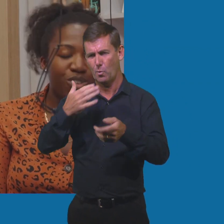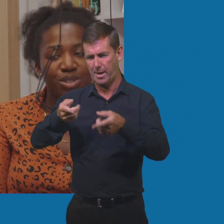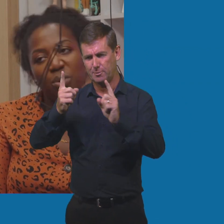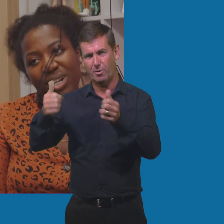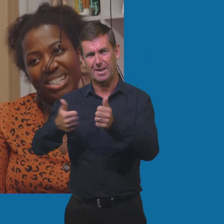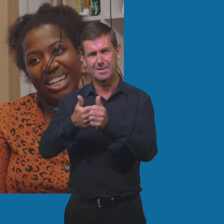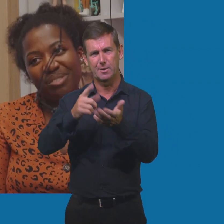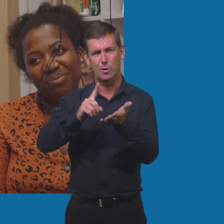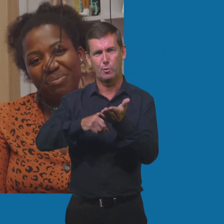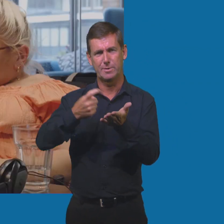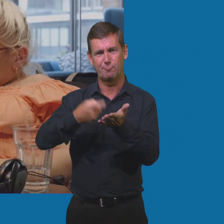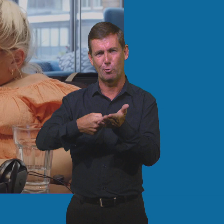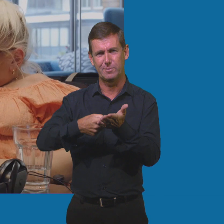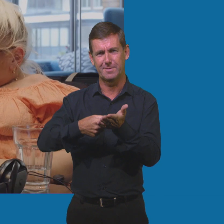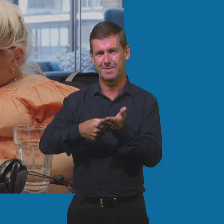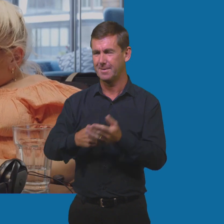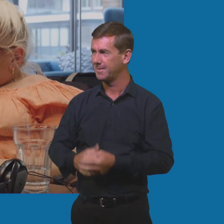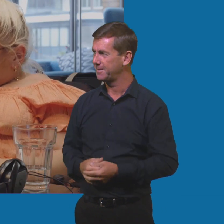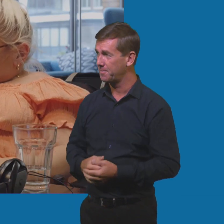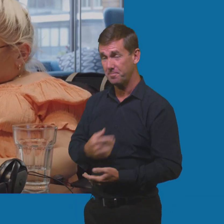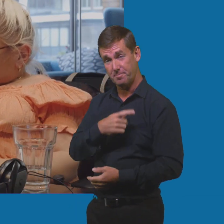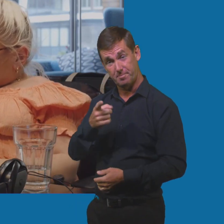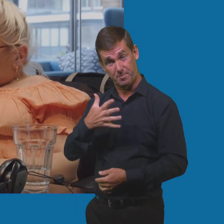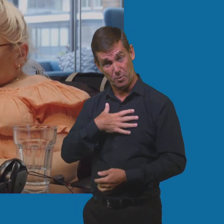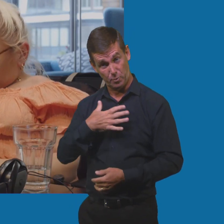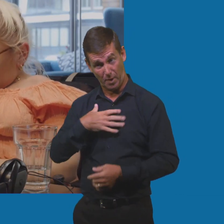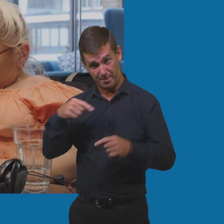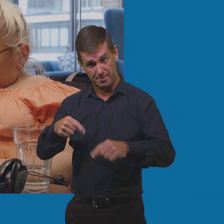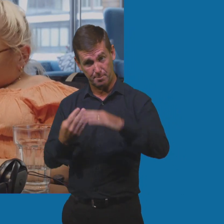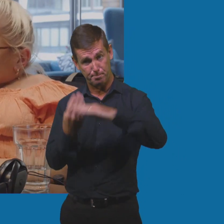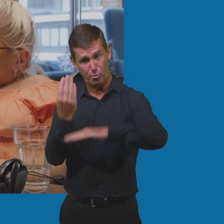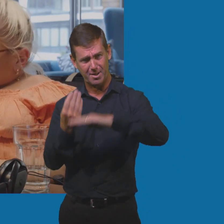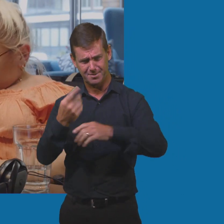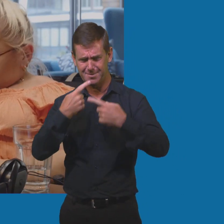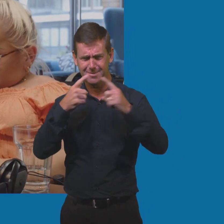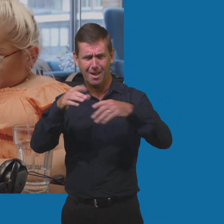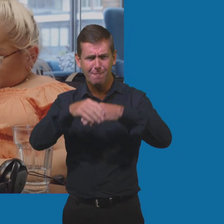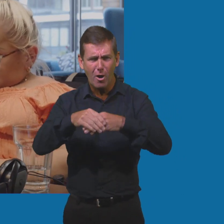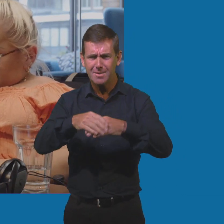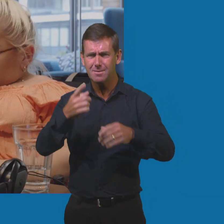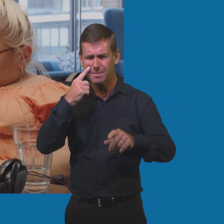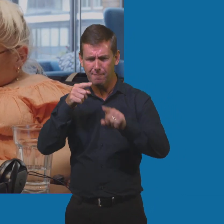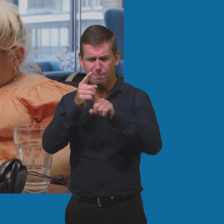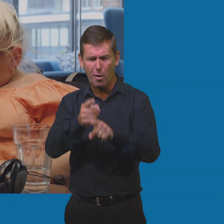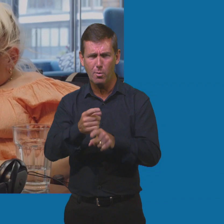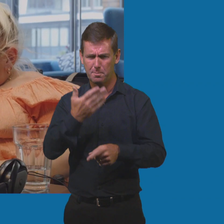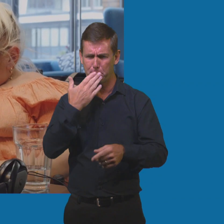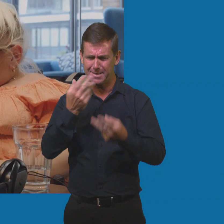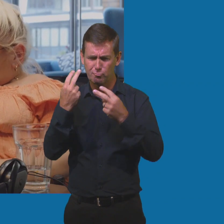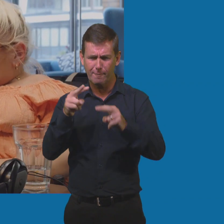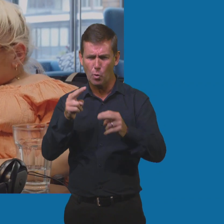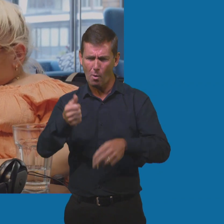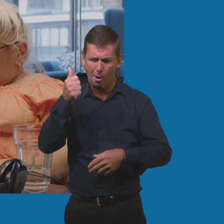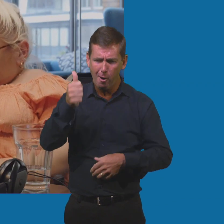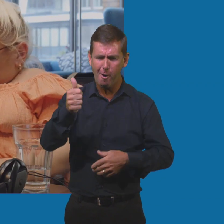assistant Lucy Rhodes at Wonderly. If you like this episode, follow us, tell all your friends, and please leave a review. If you want to tell us what